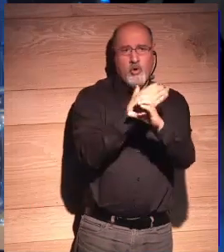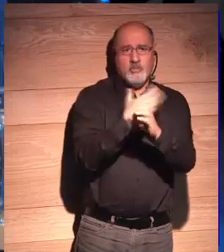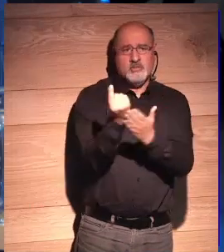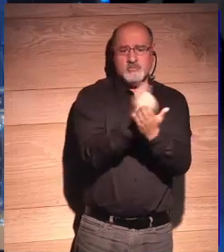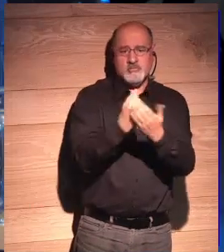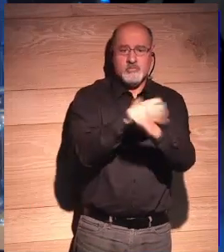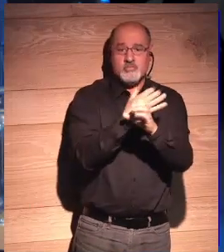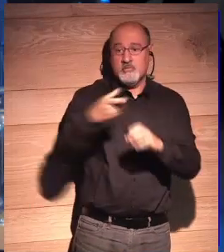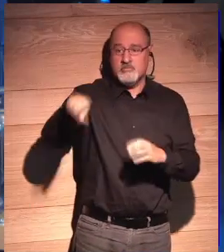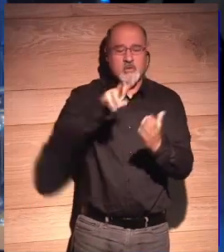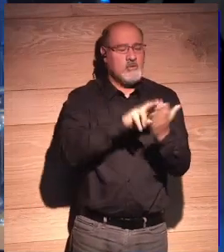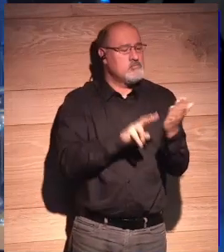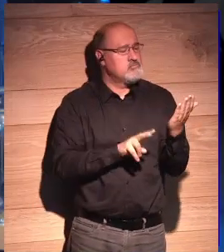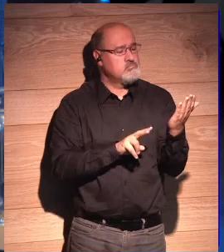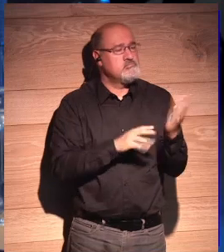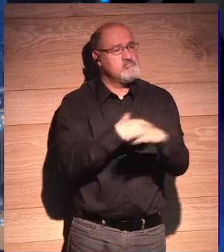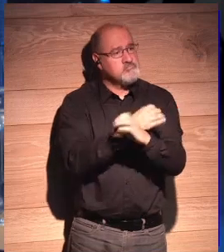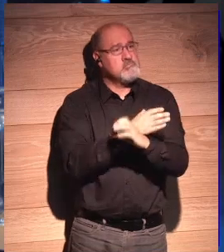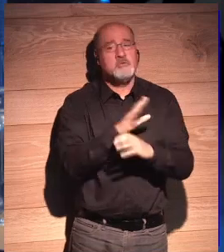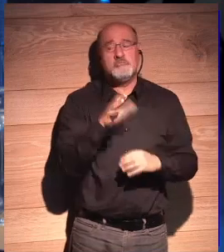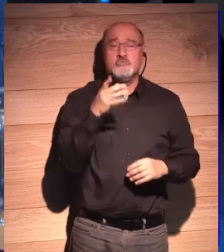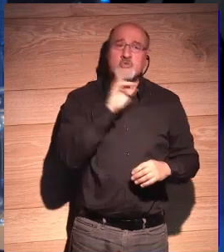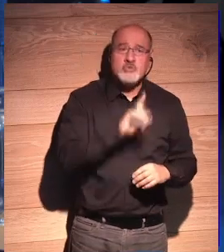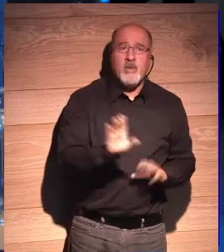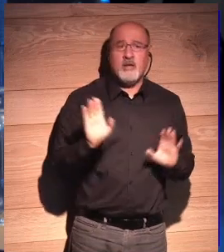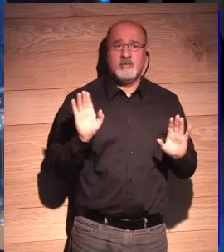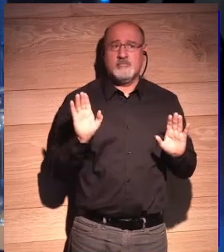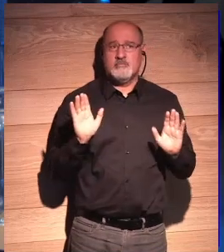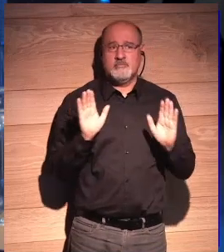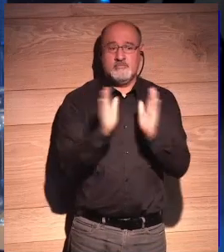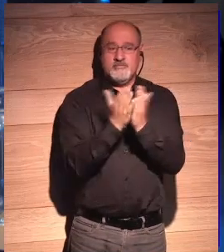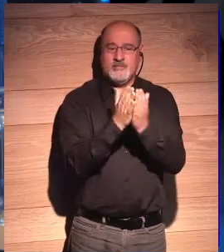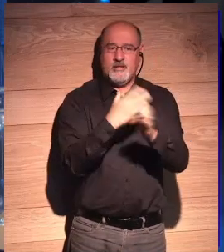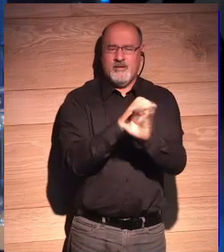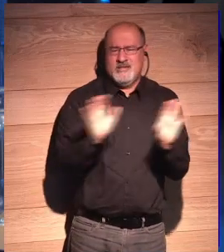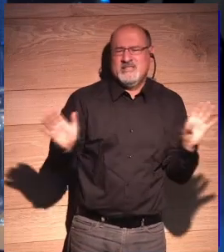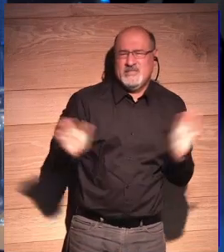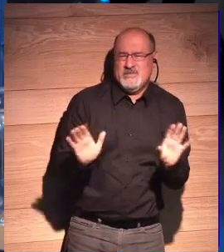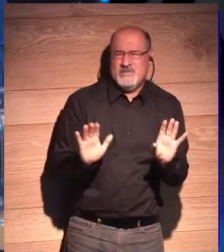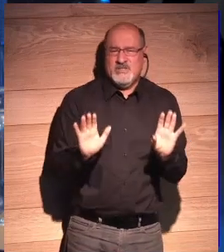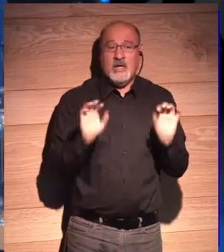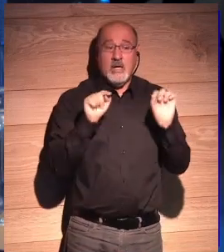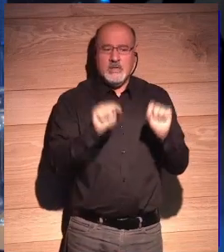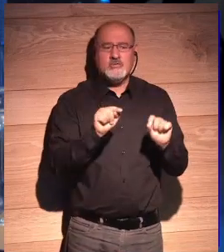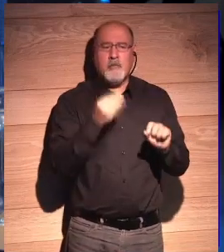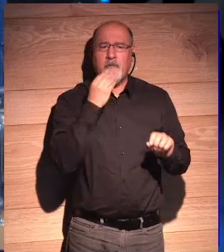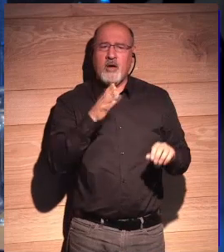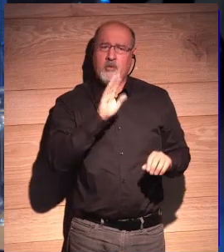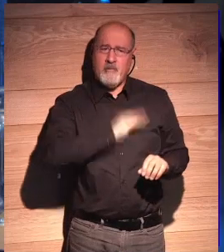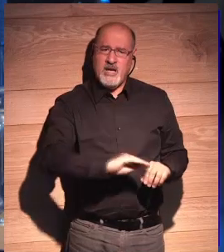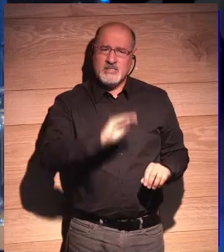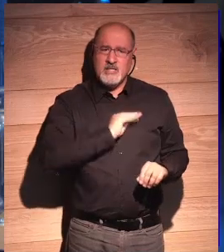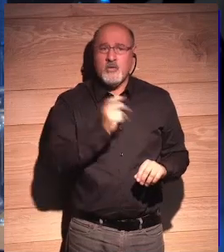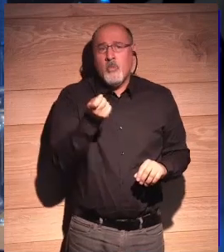and they would say, hey, these are actually pretty good. I remember comics were terrible. These are actually like slightly better than that. So I feel good about